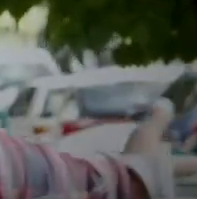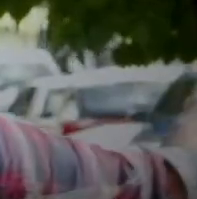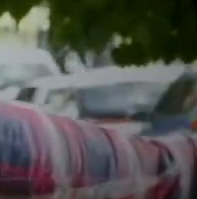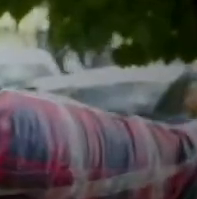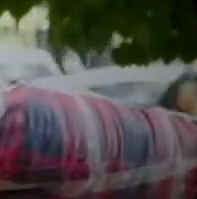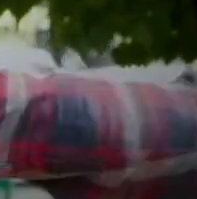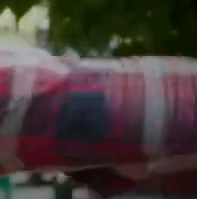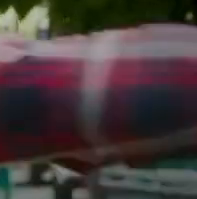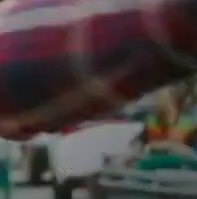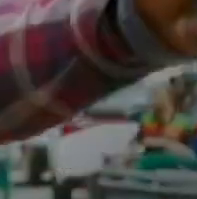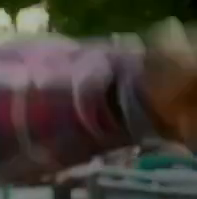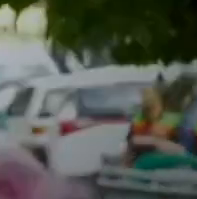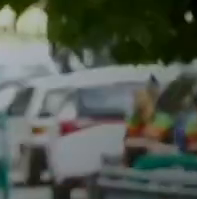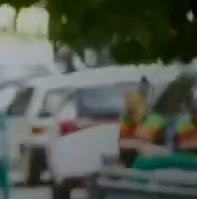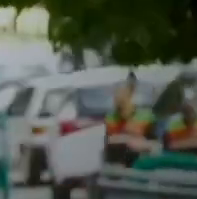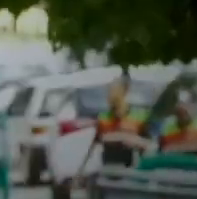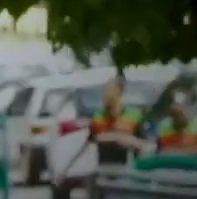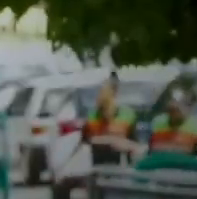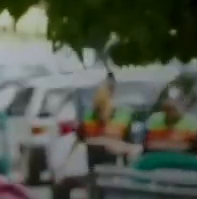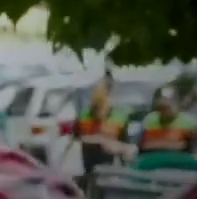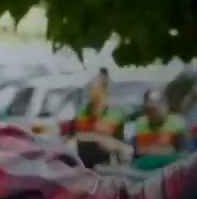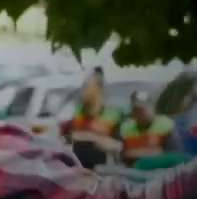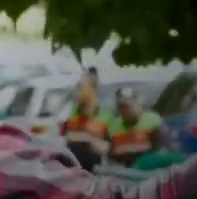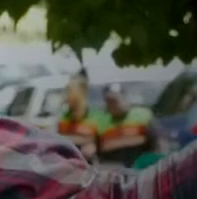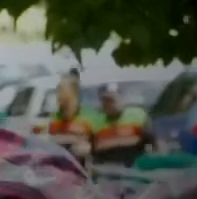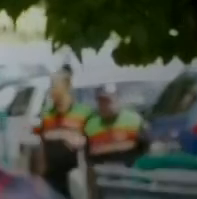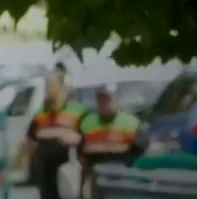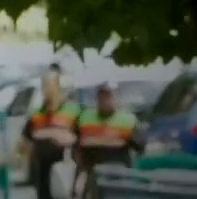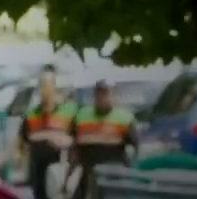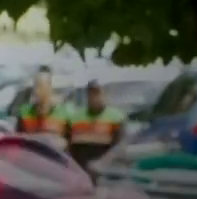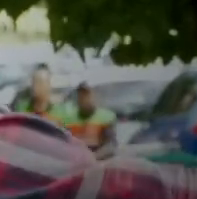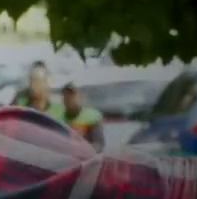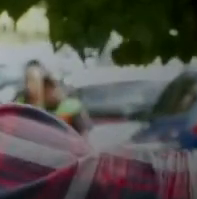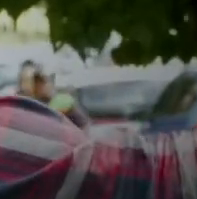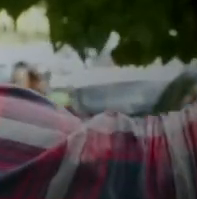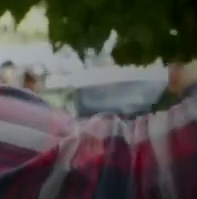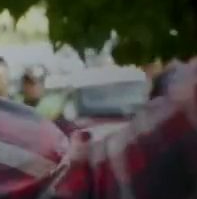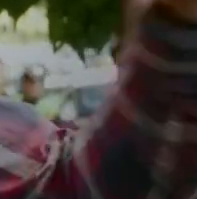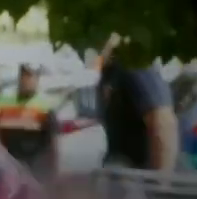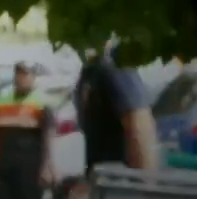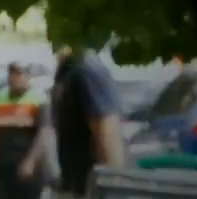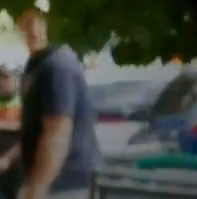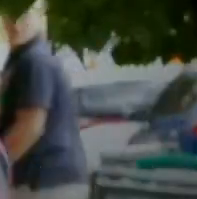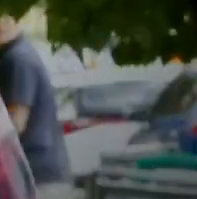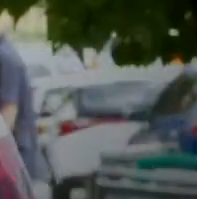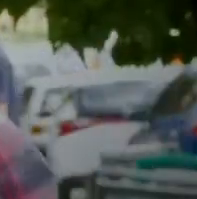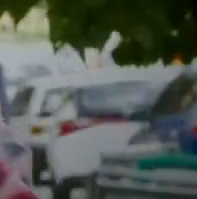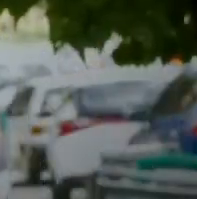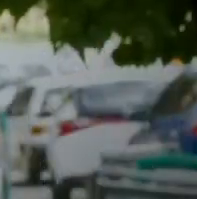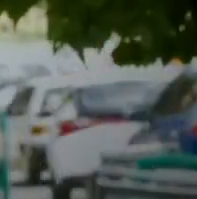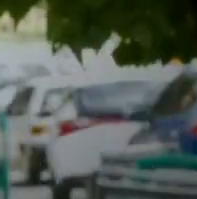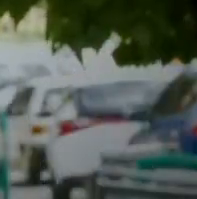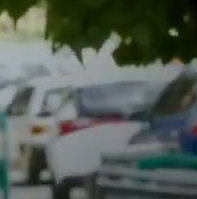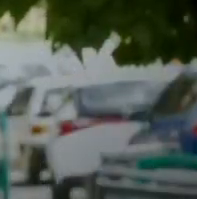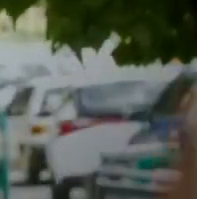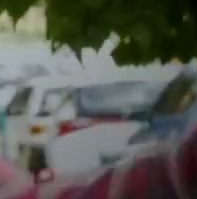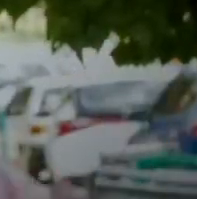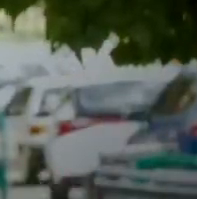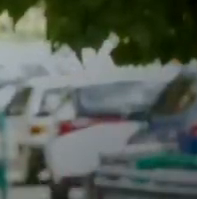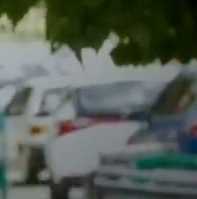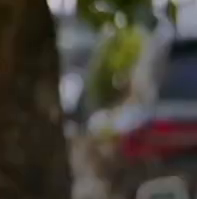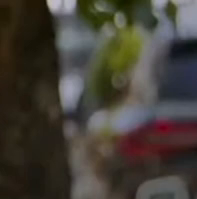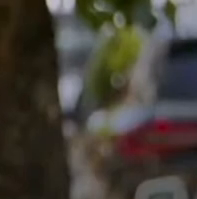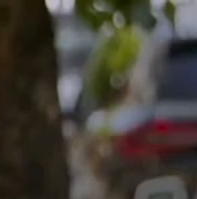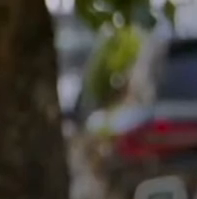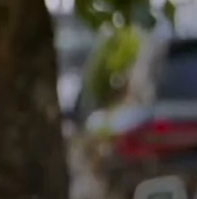bo dipaka ga recycle ke tsebe go thusa ka bo di shelter jolo jolo bo di blankets life ya pele re tsone ntse